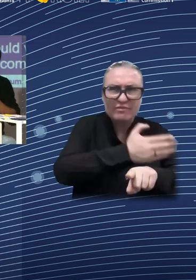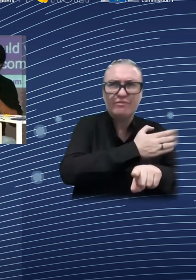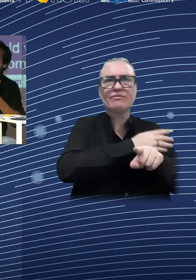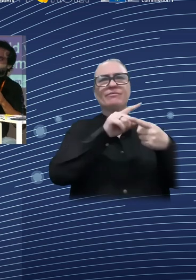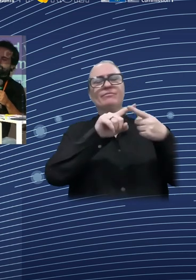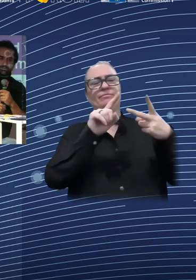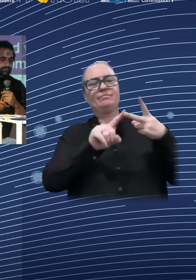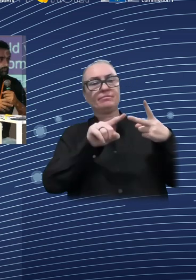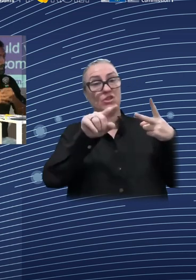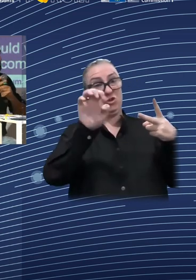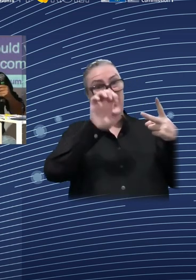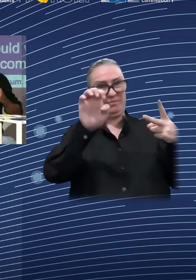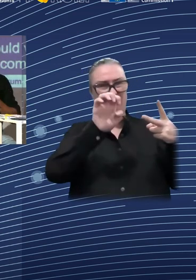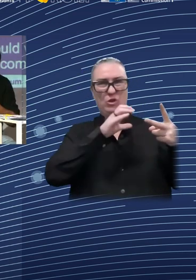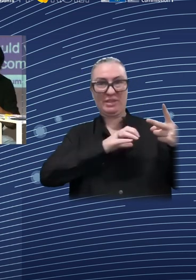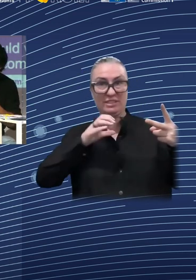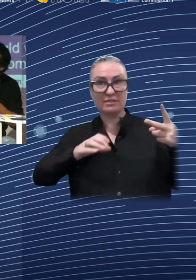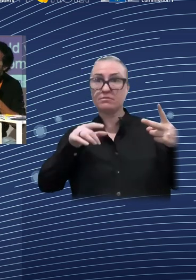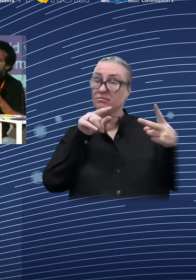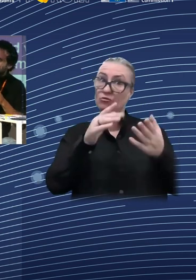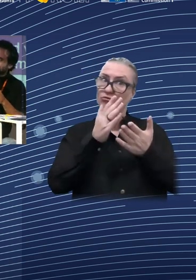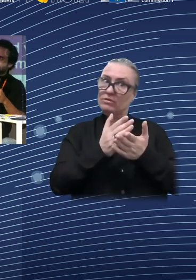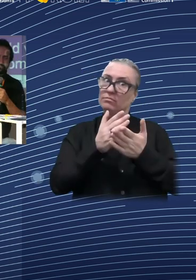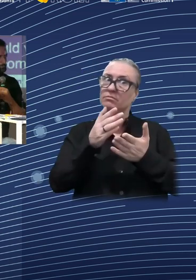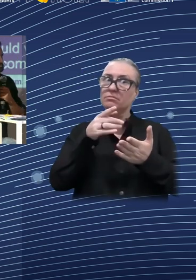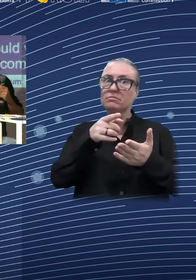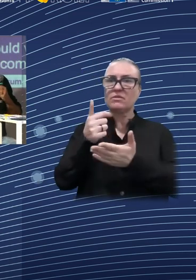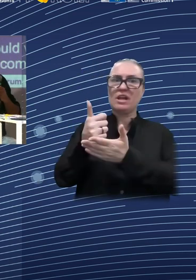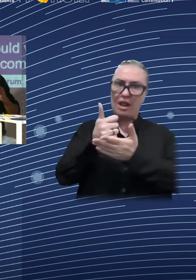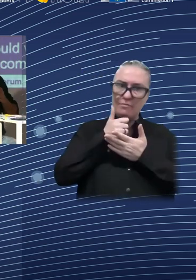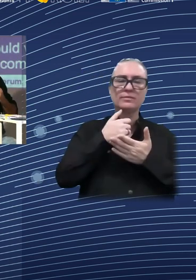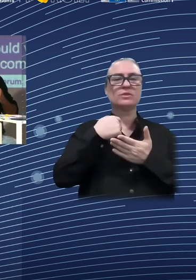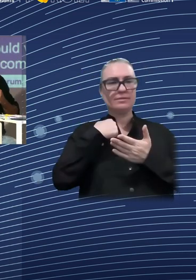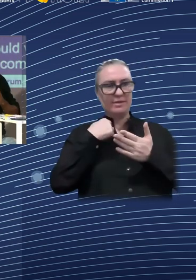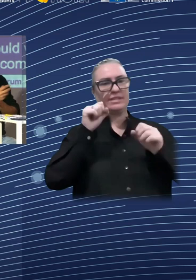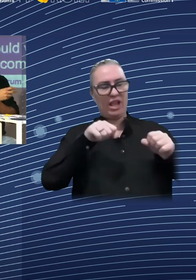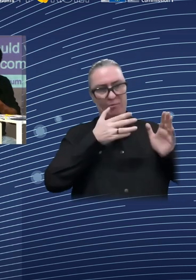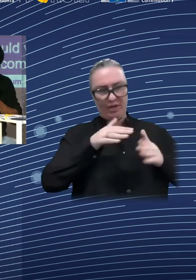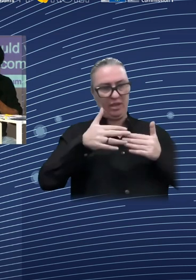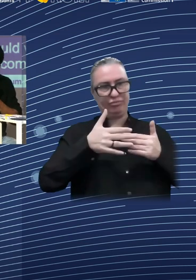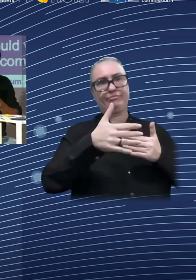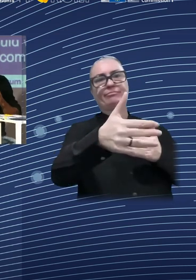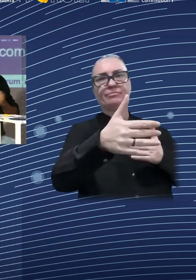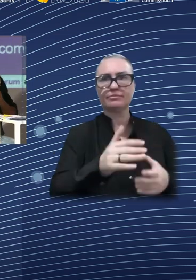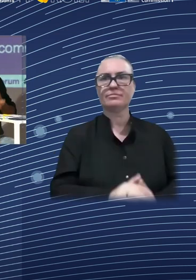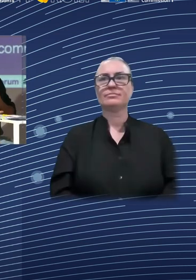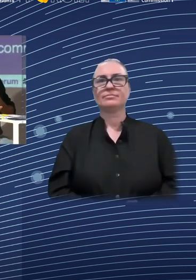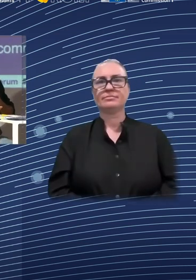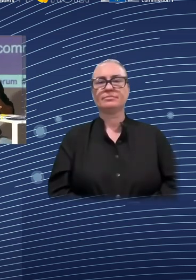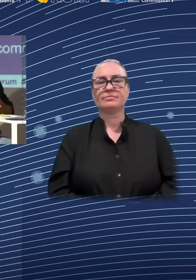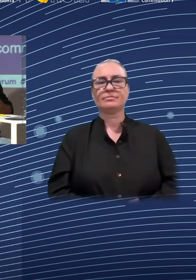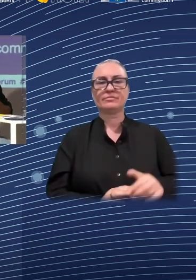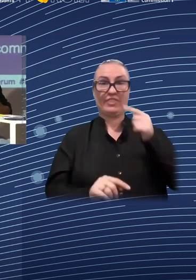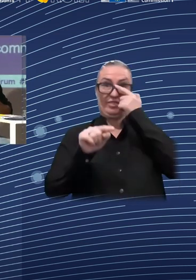that's the garant, that's the institution that helps the member states to work together with trusts.